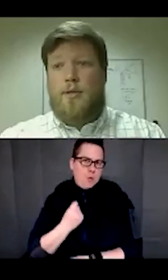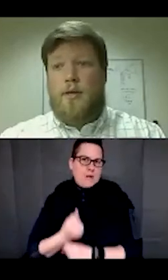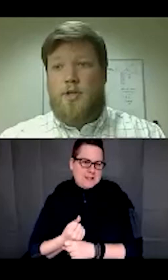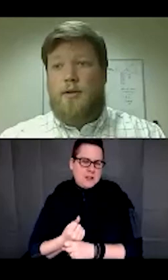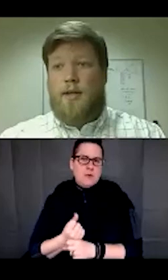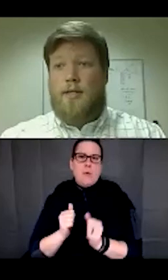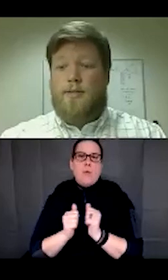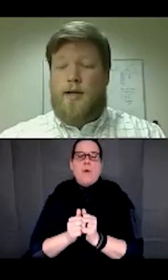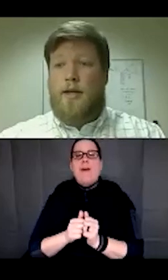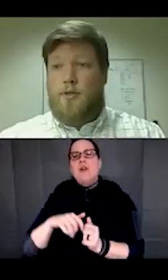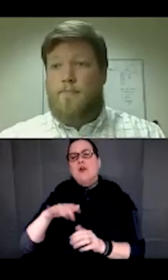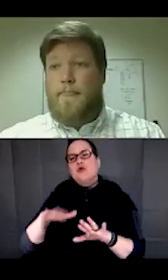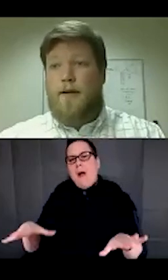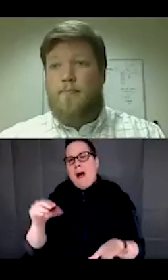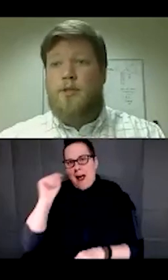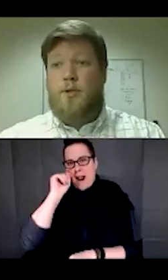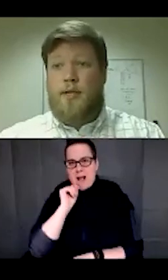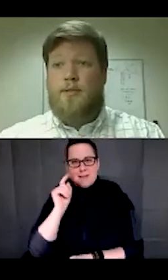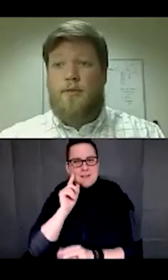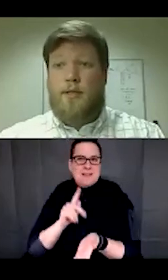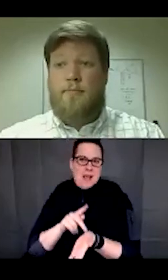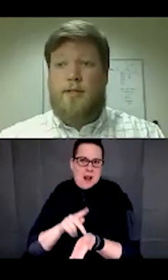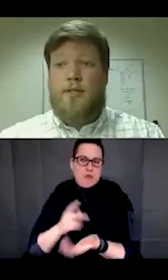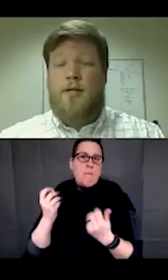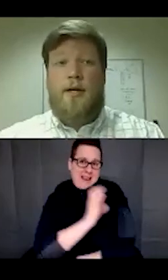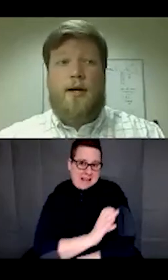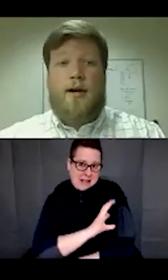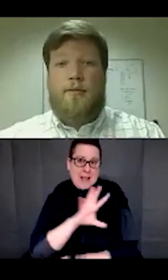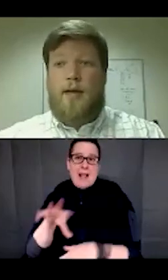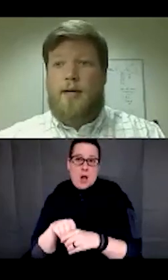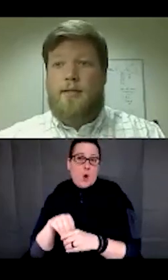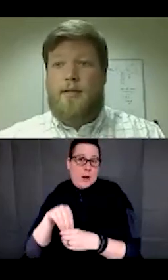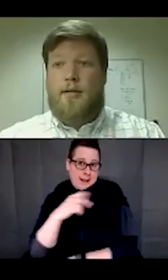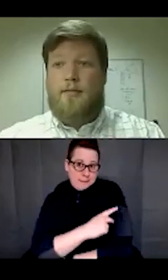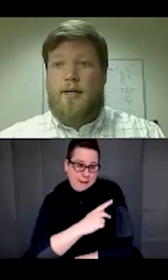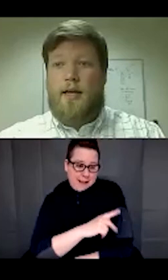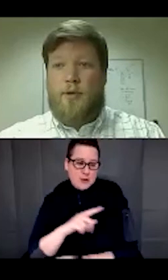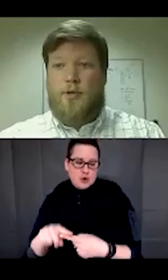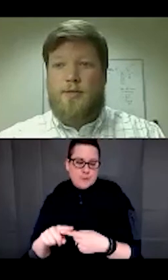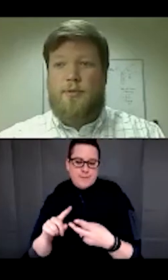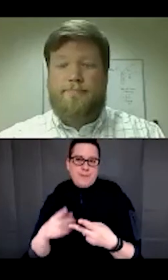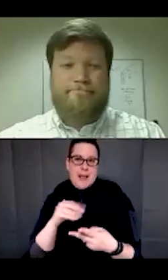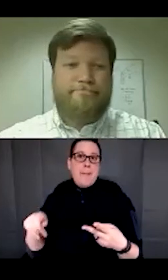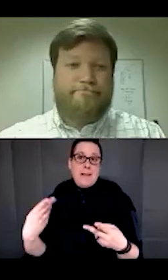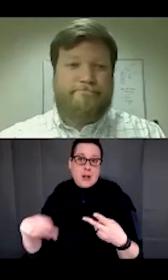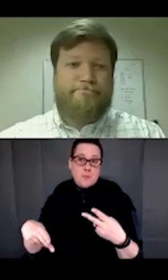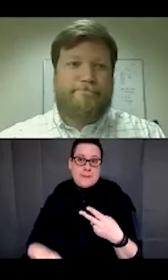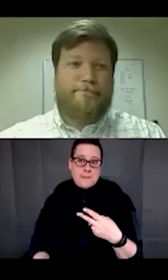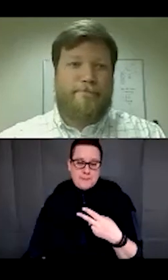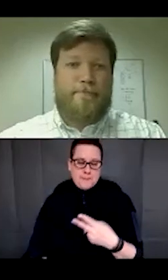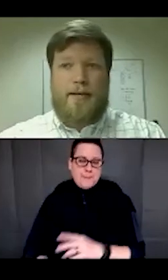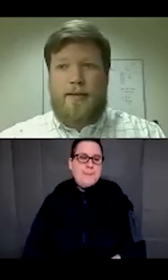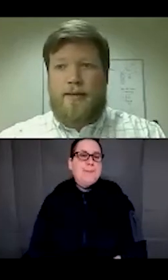with child and adolescent psychiatry, multiple clinics, including the inpatient and partial hospital.